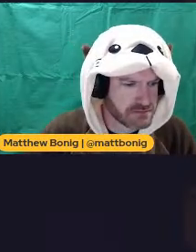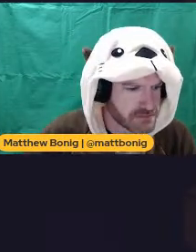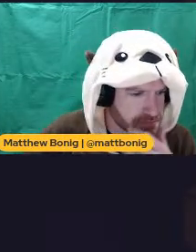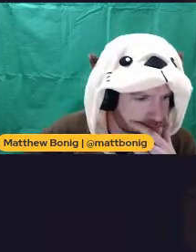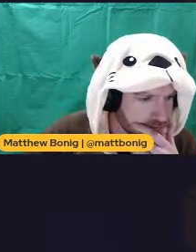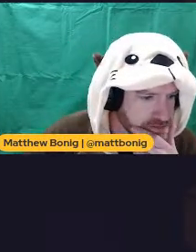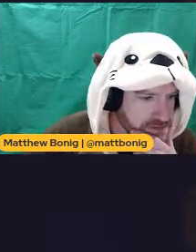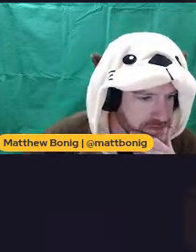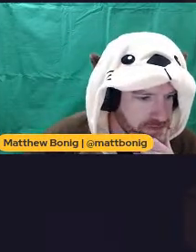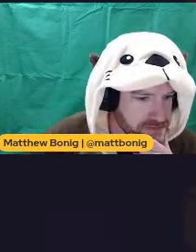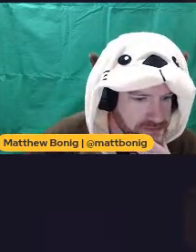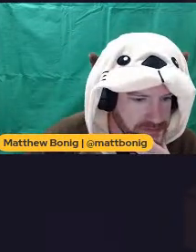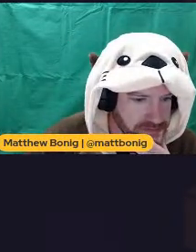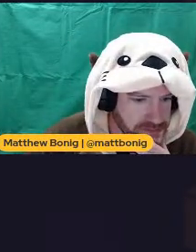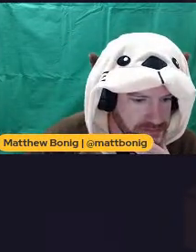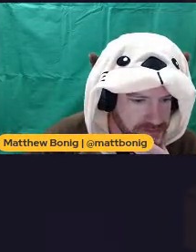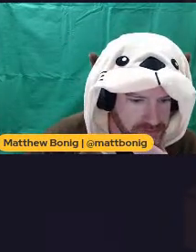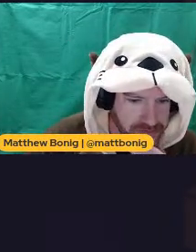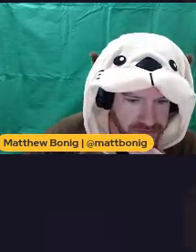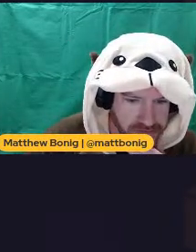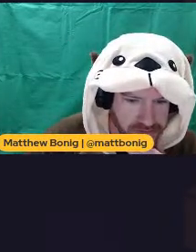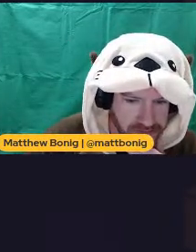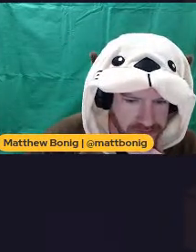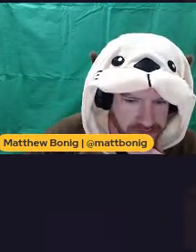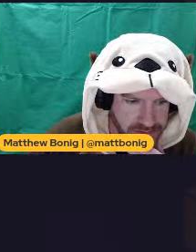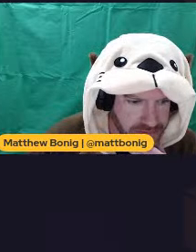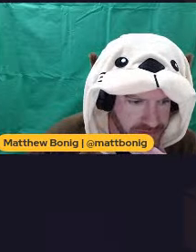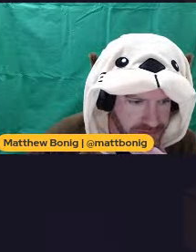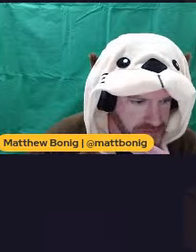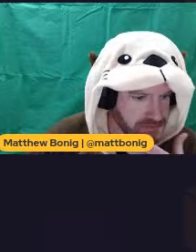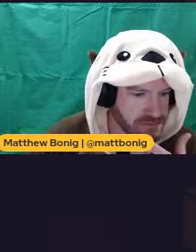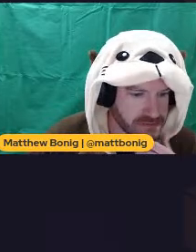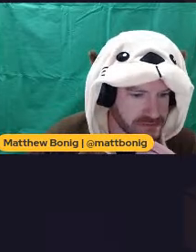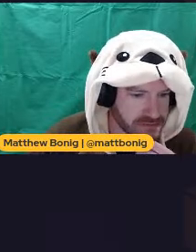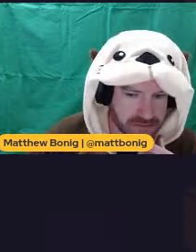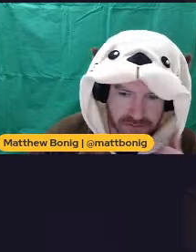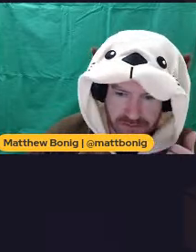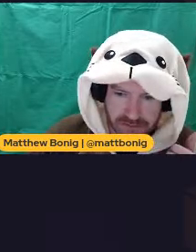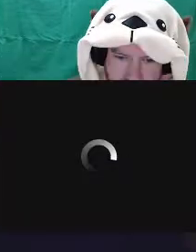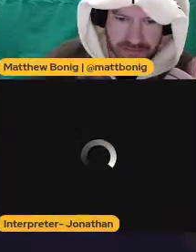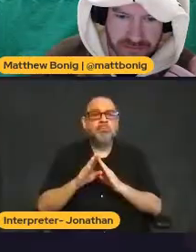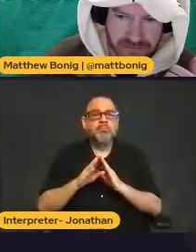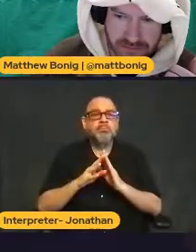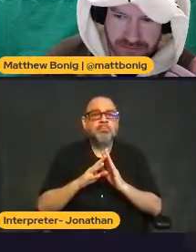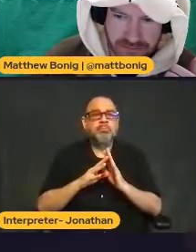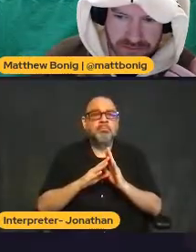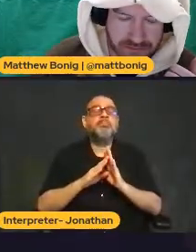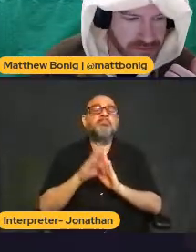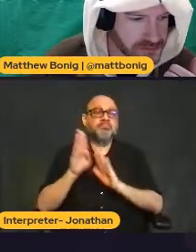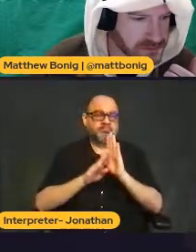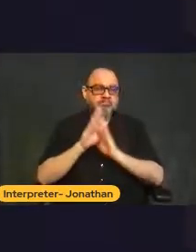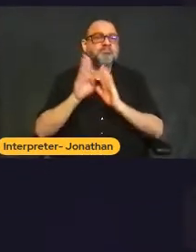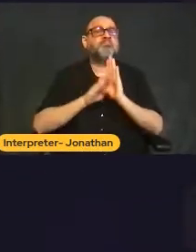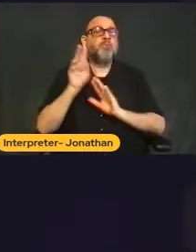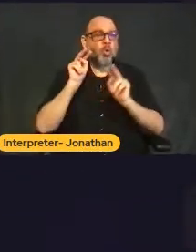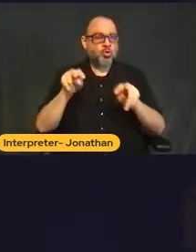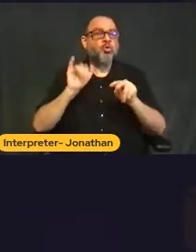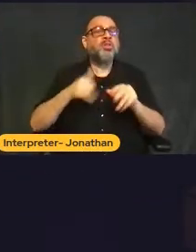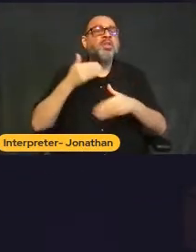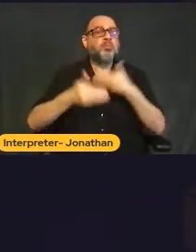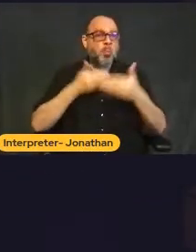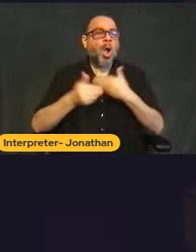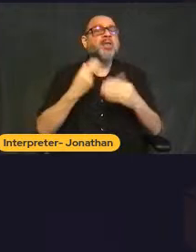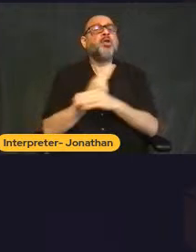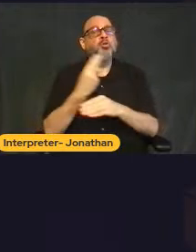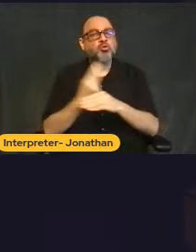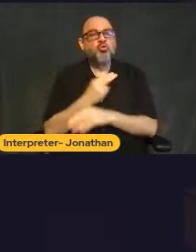developing my part, my teammates started working on the video side using our standard development process, using CDK